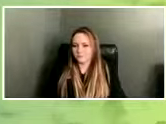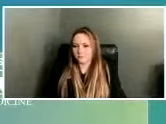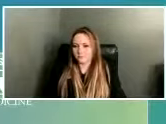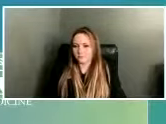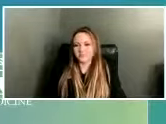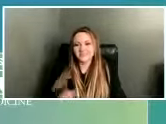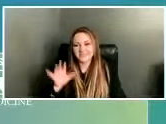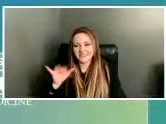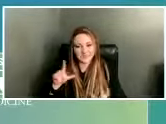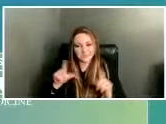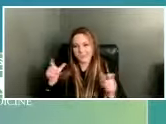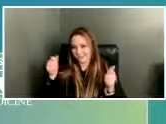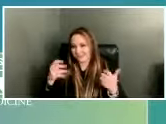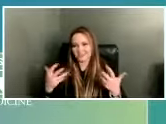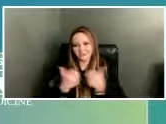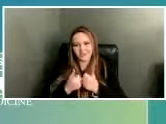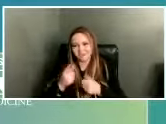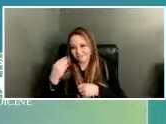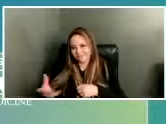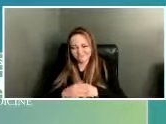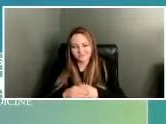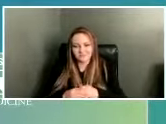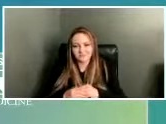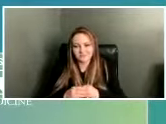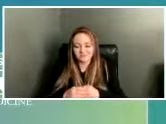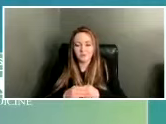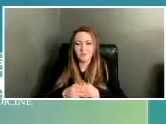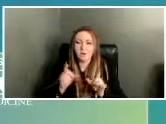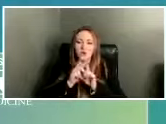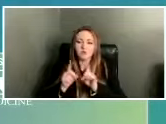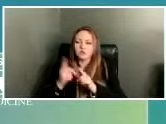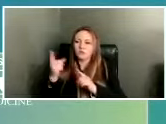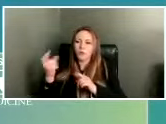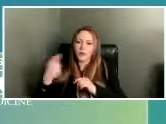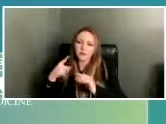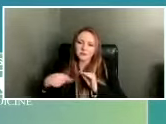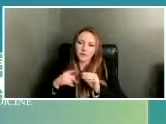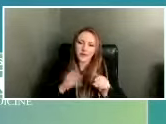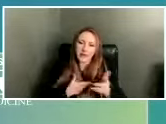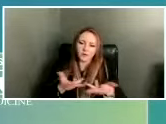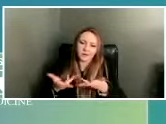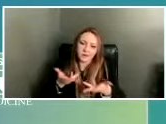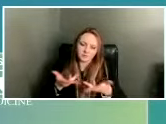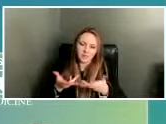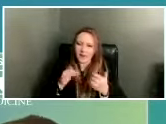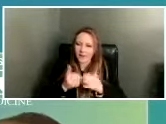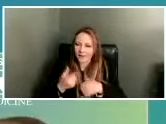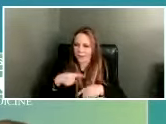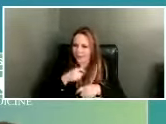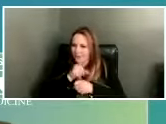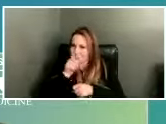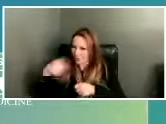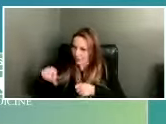been our biggest challenge, just navigating that. And I also say, because someone asked about our engagement, how do we make sure that they're